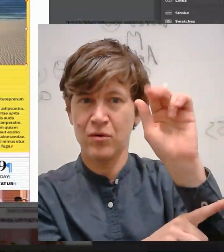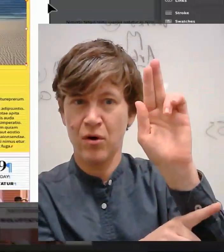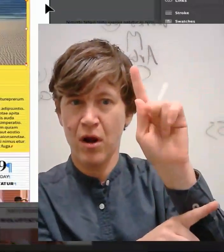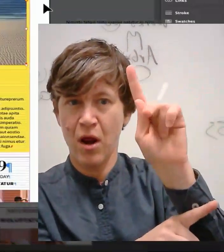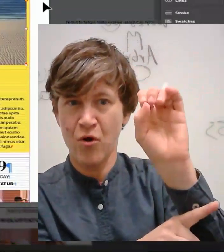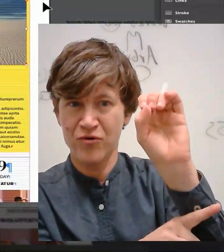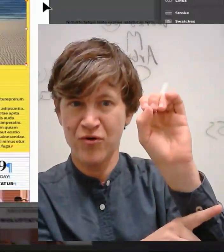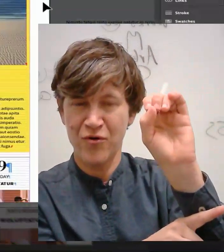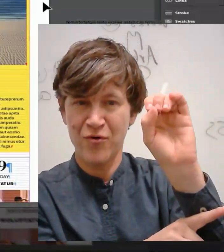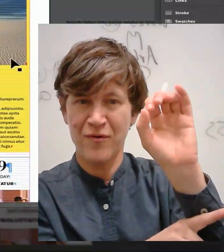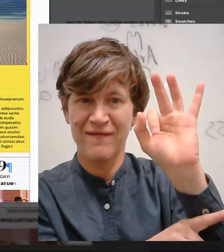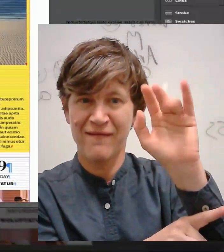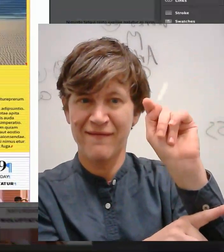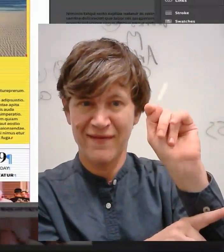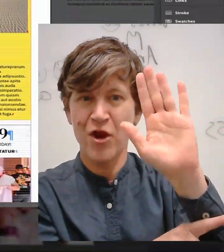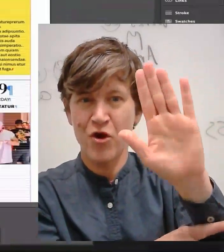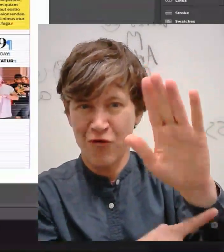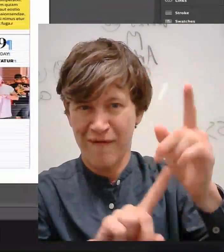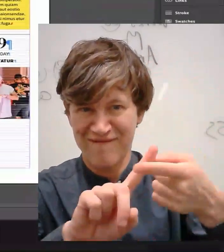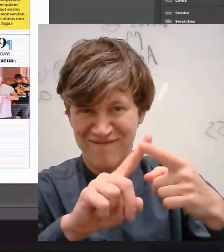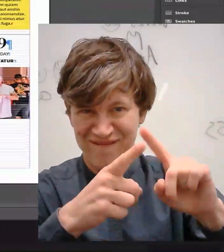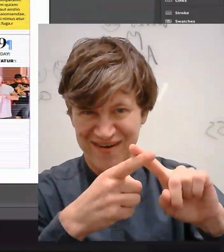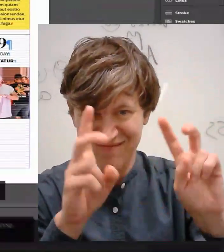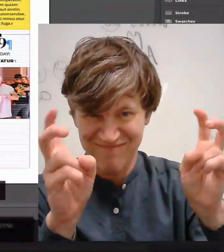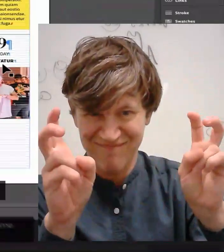your friend in this case.